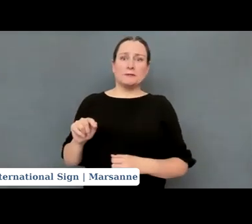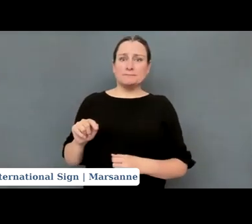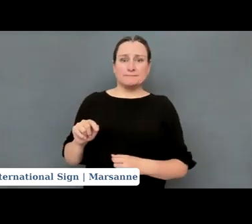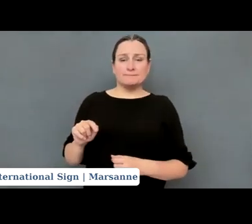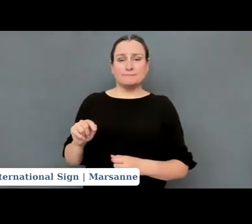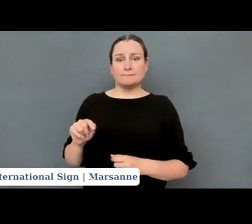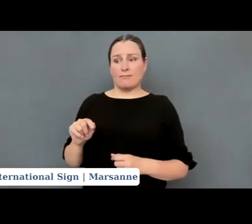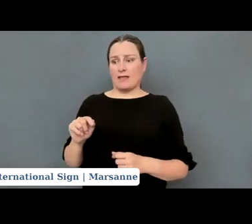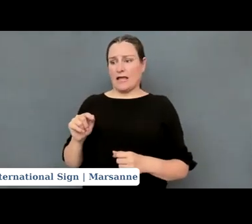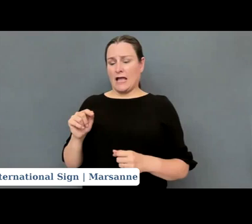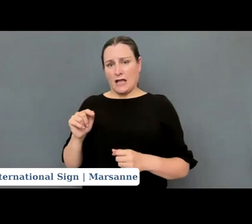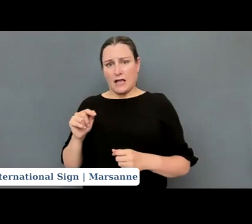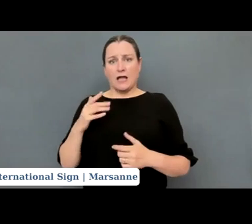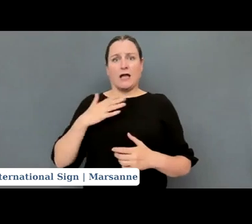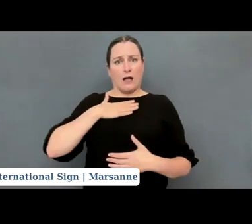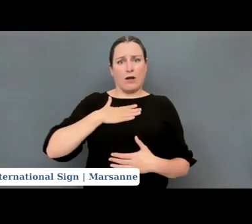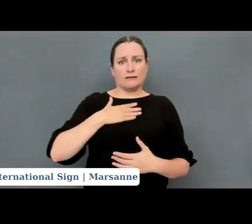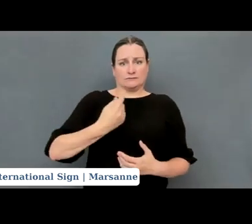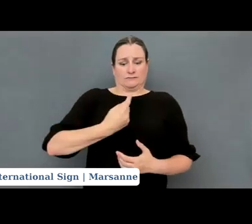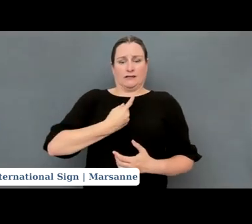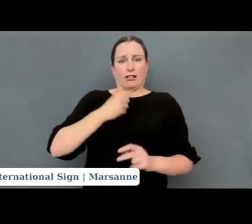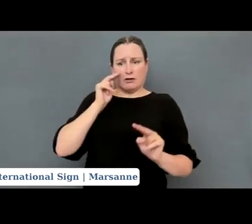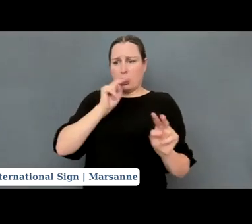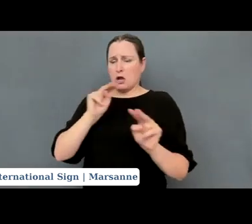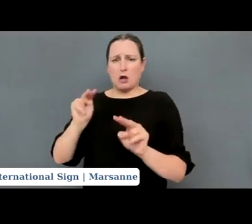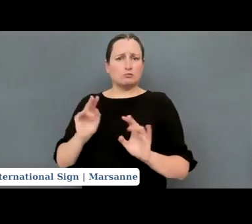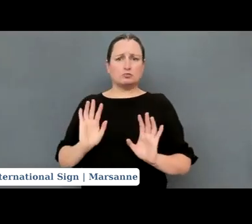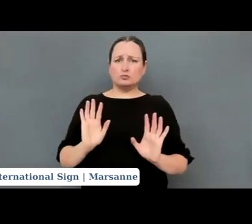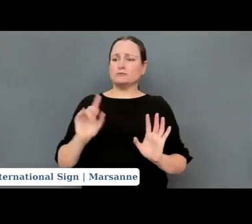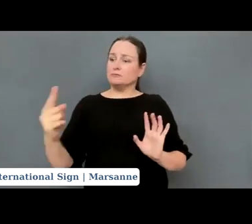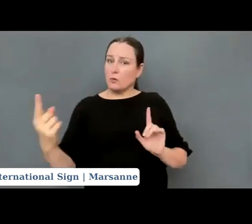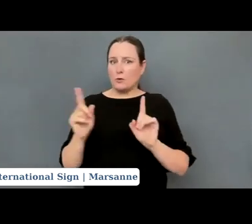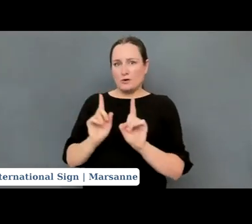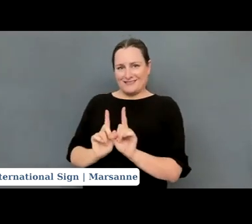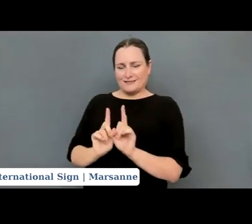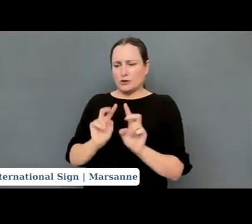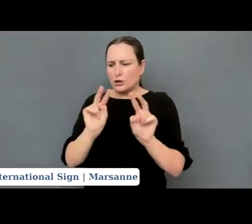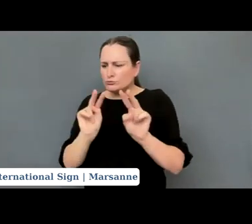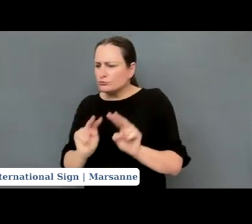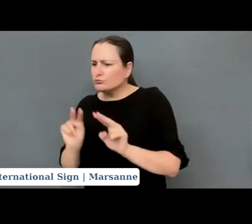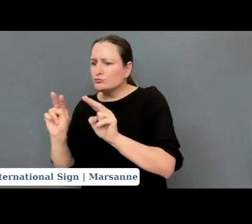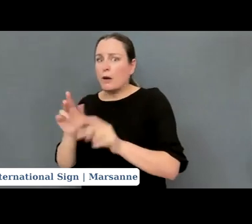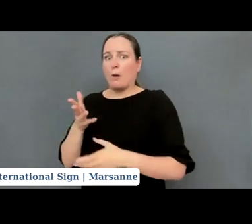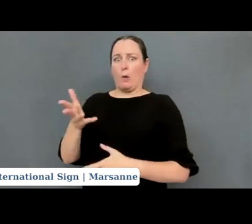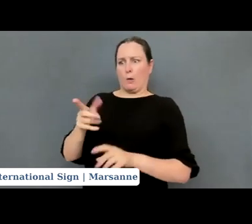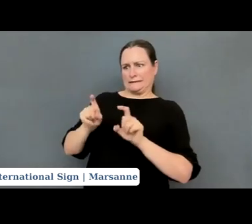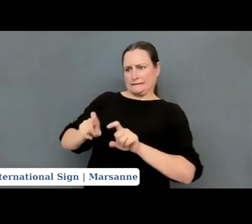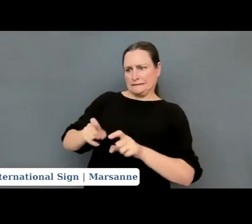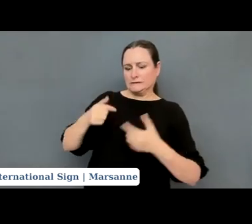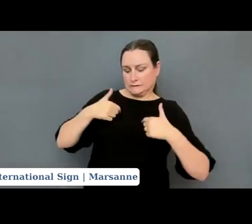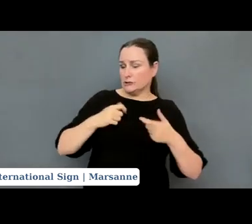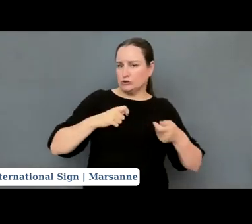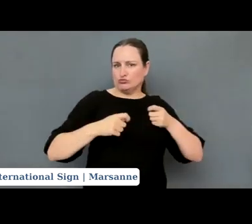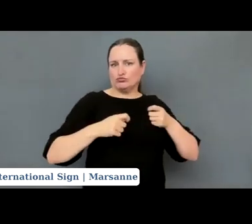challenges and the gaps within the community to achieve this advocacy through the